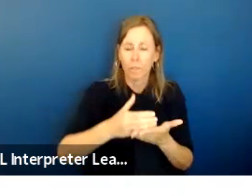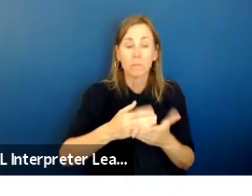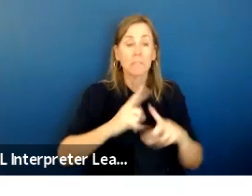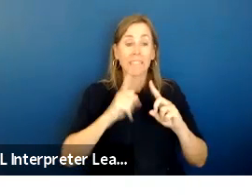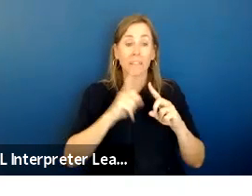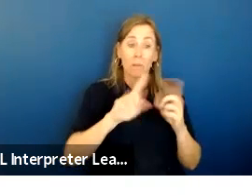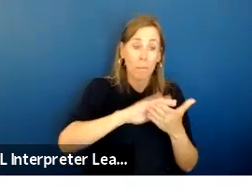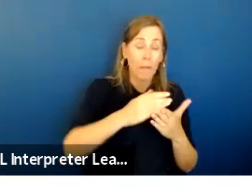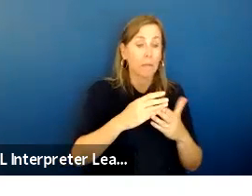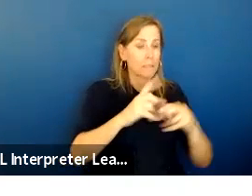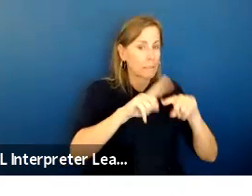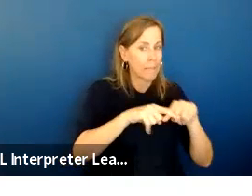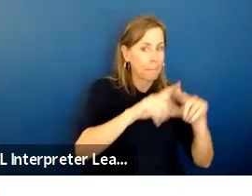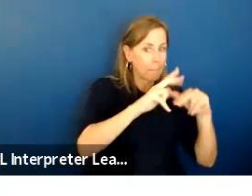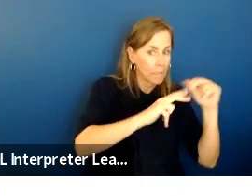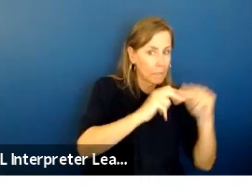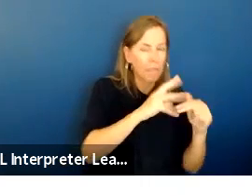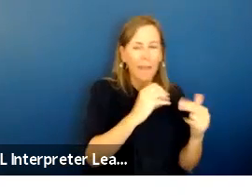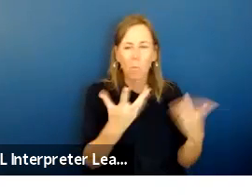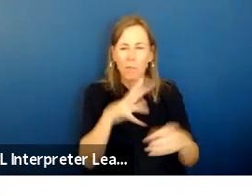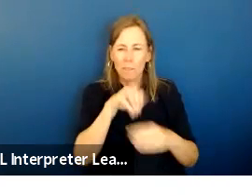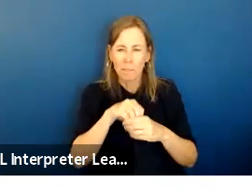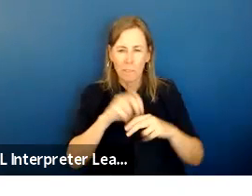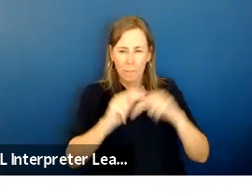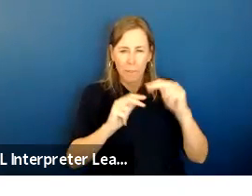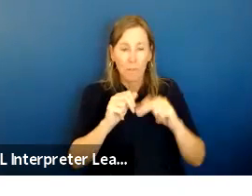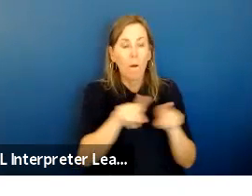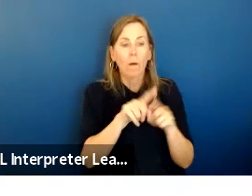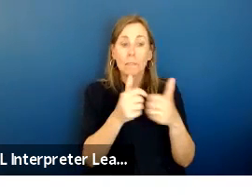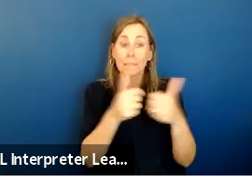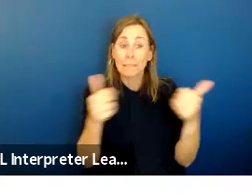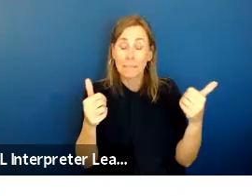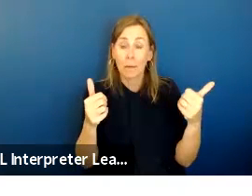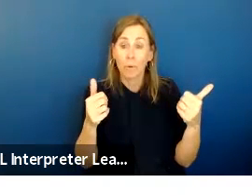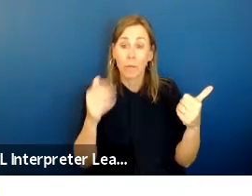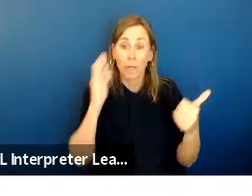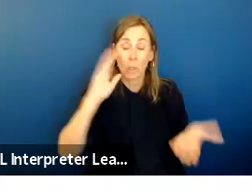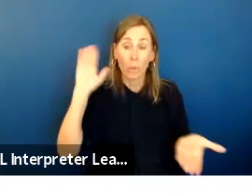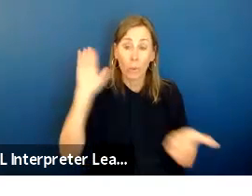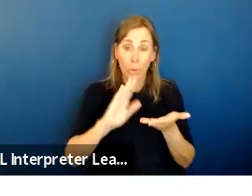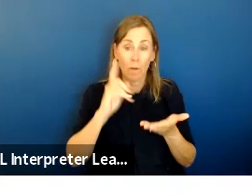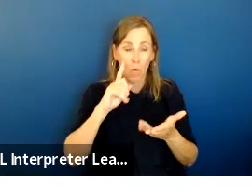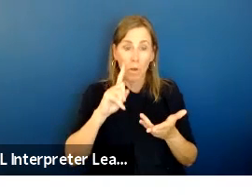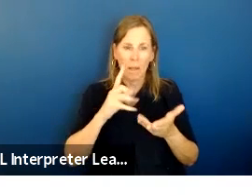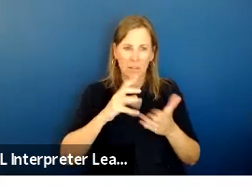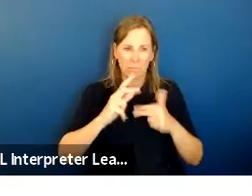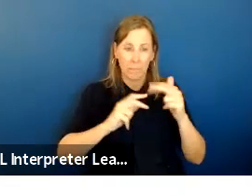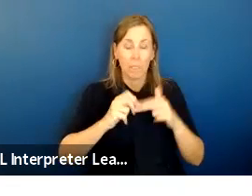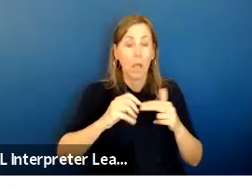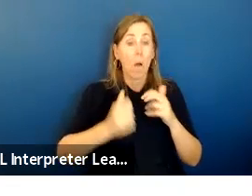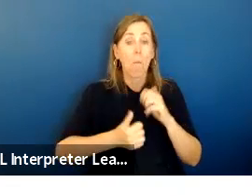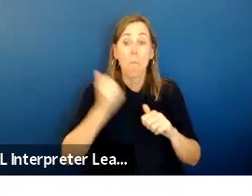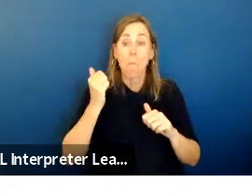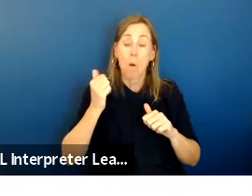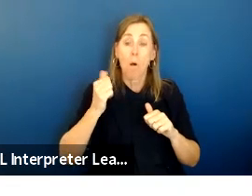both building and contents. There are also a separate deductible for building and contents. The higher the deductible, the lower